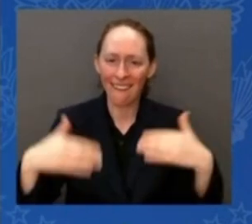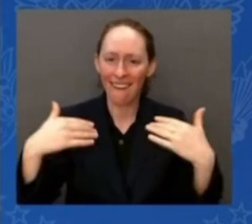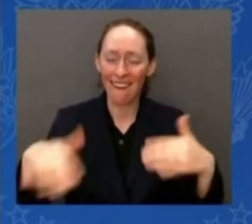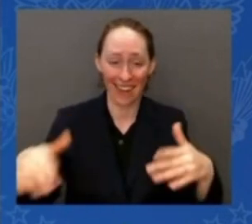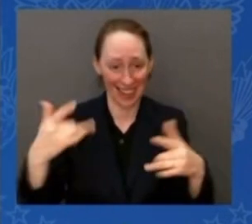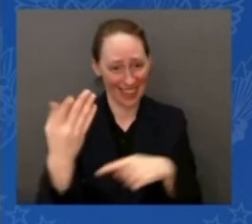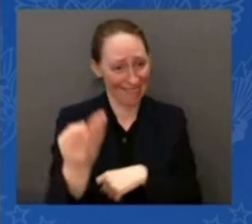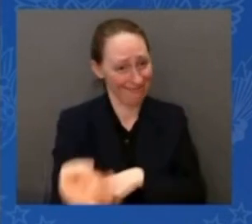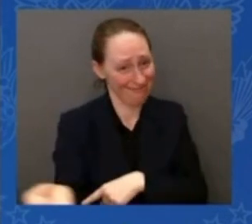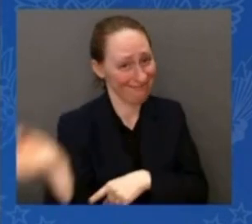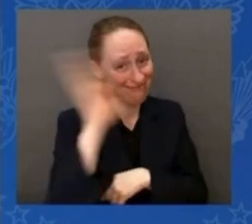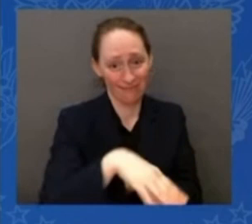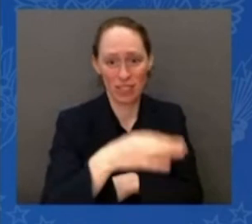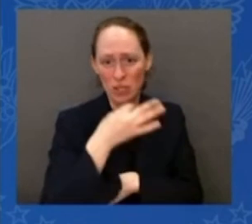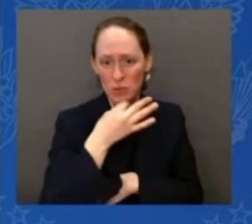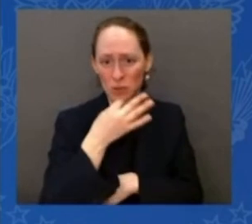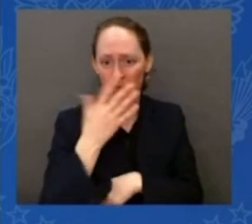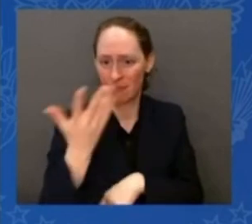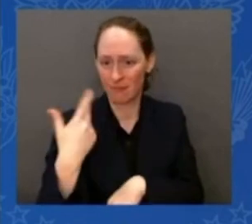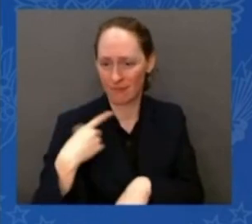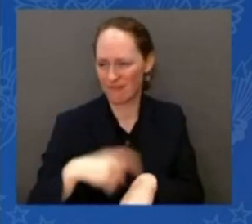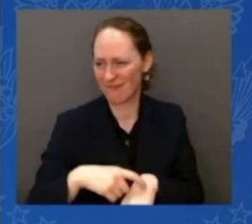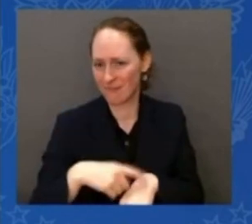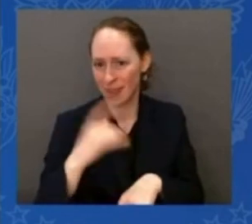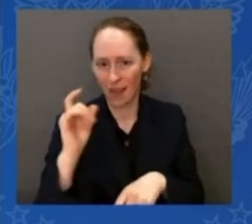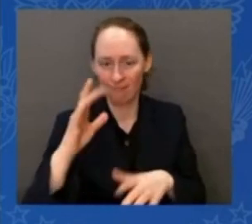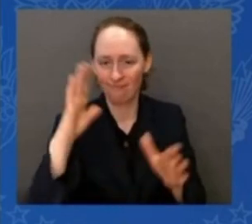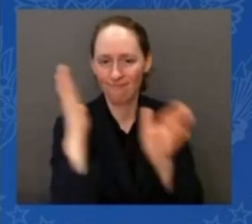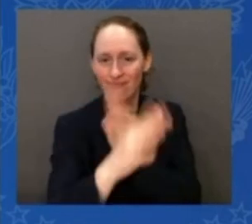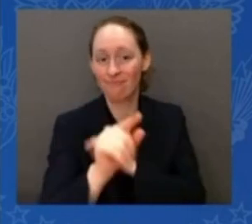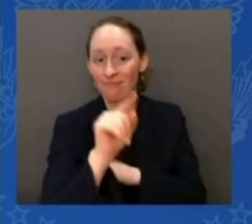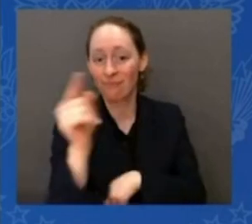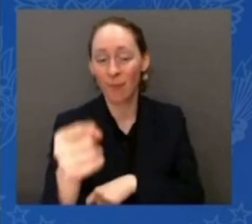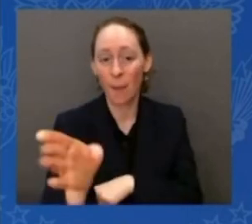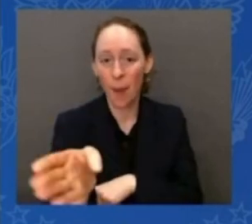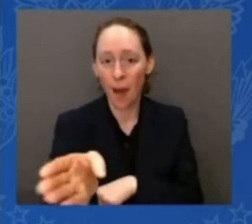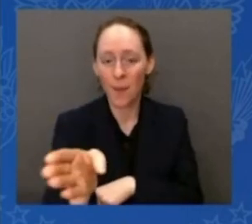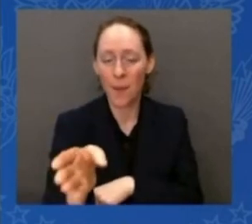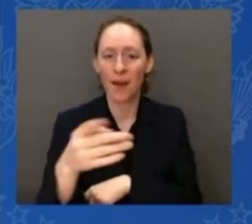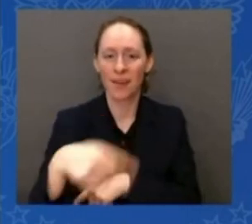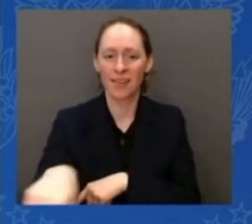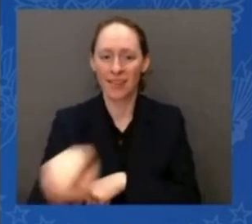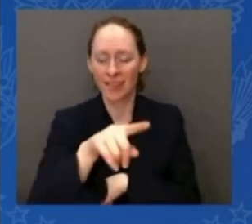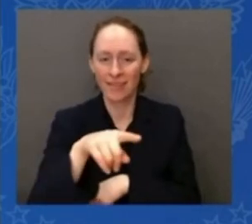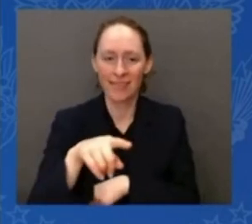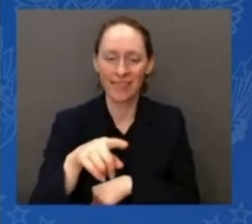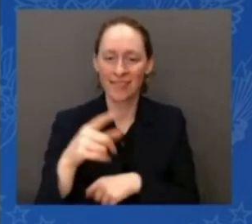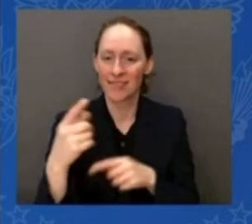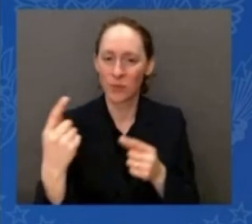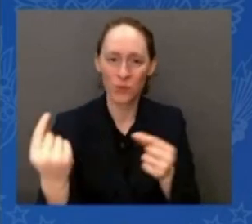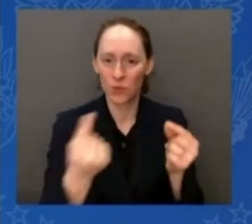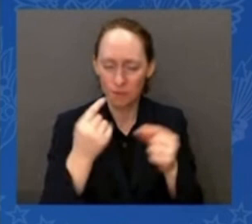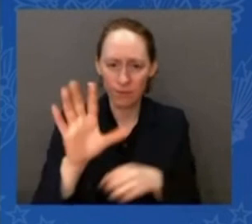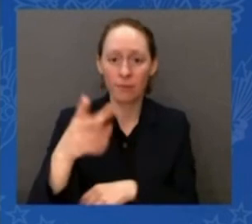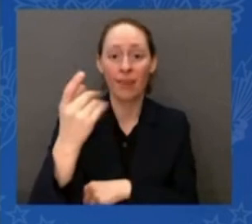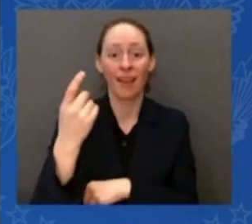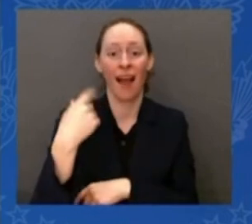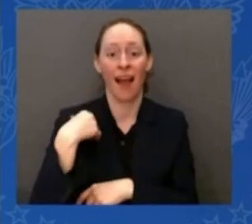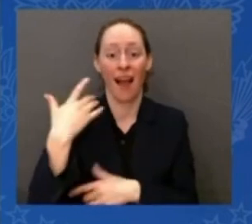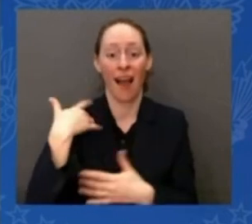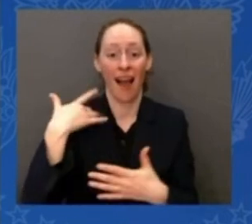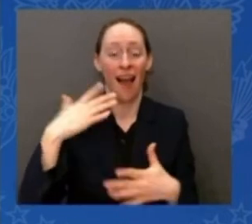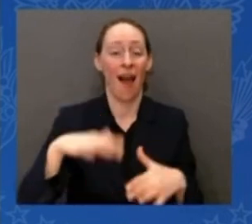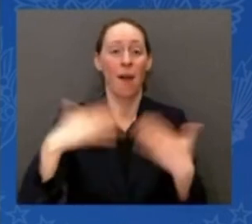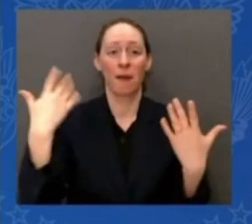for a caucus up there. And I don't want to start reading out names in case some aren't here, but you've had overwhelming support in